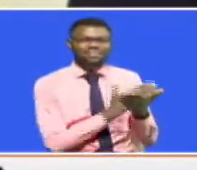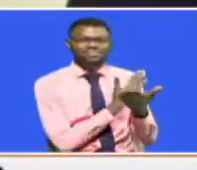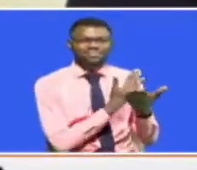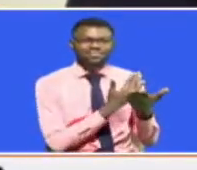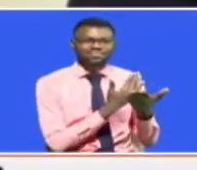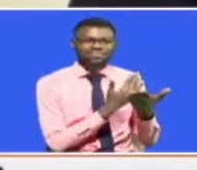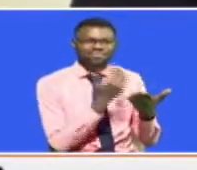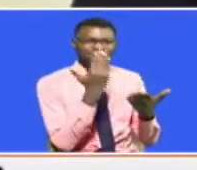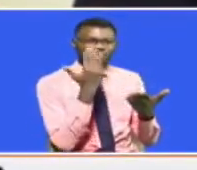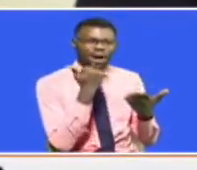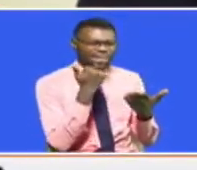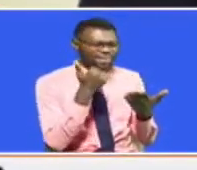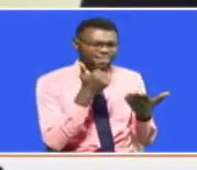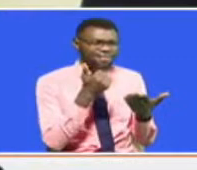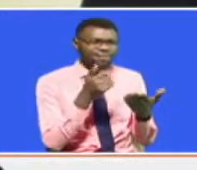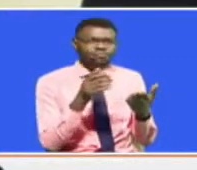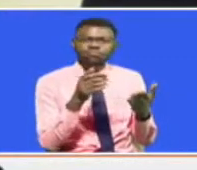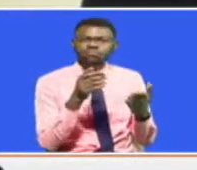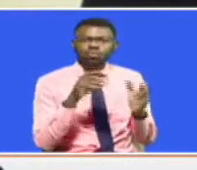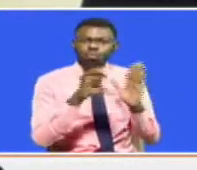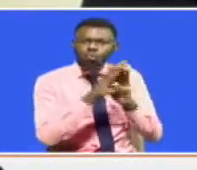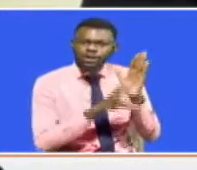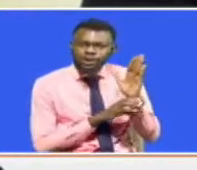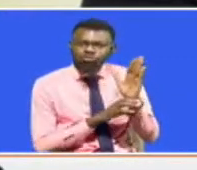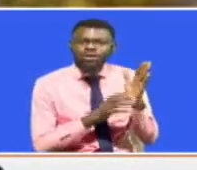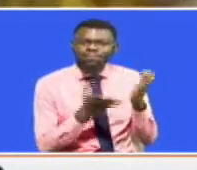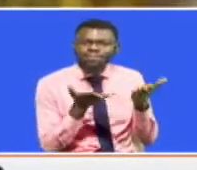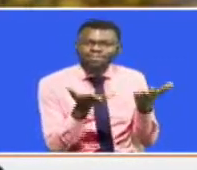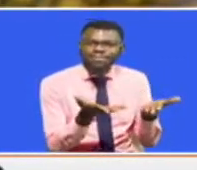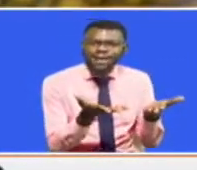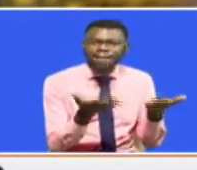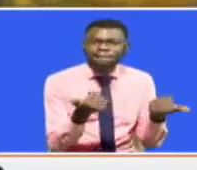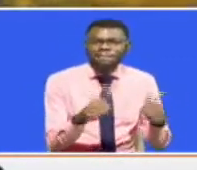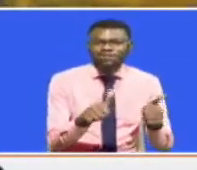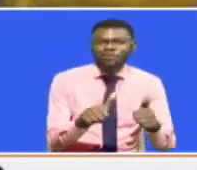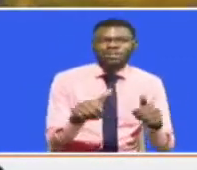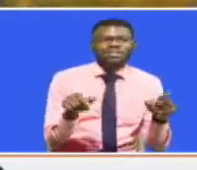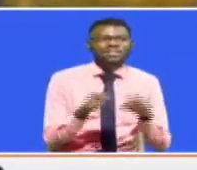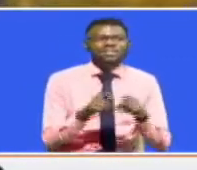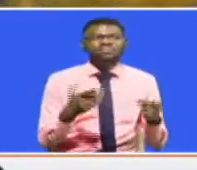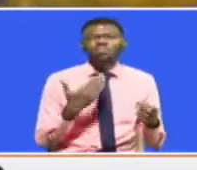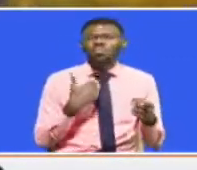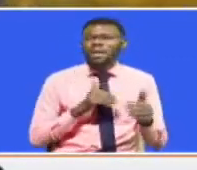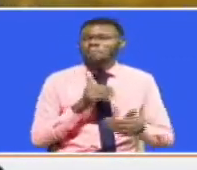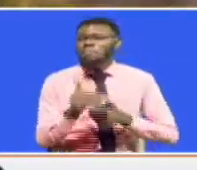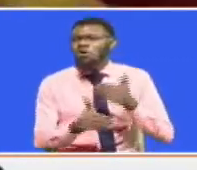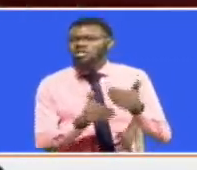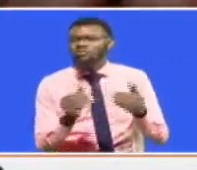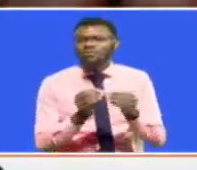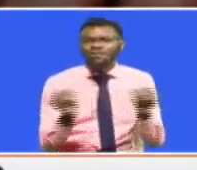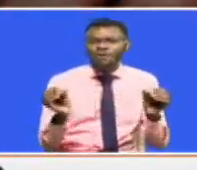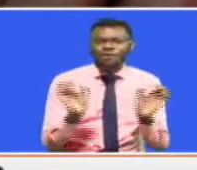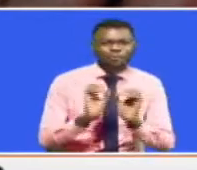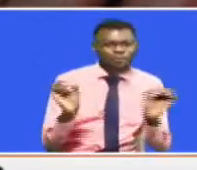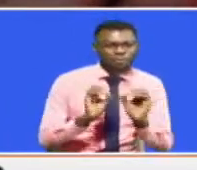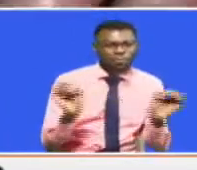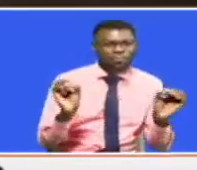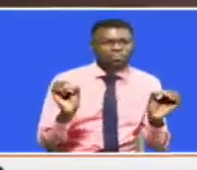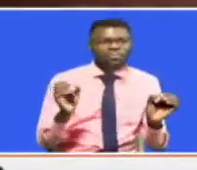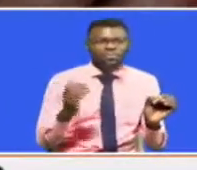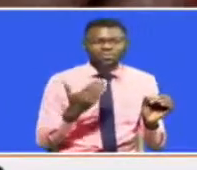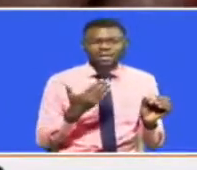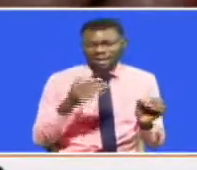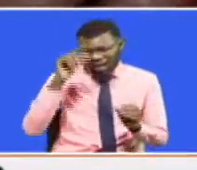the current constitution, and plans to remove the bureaucracy in the privatization of non-strategic or loss-making government